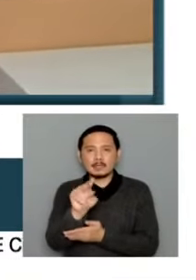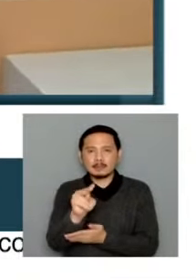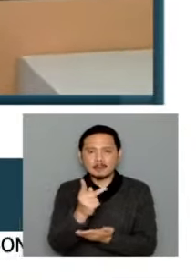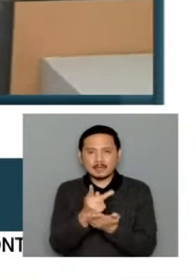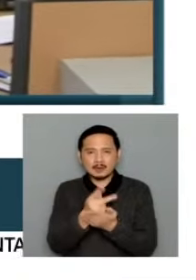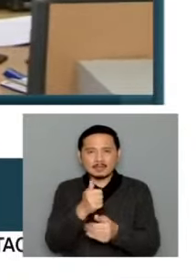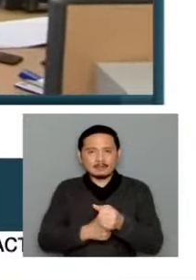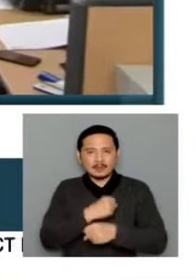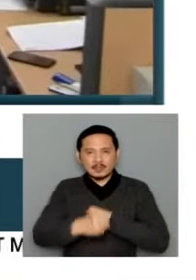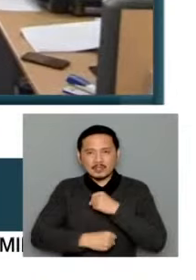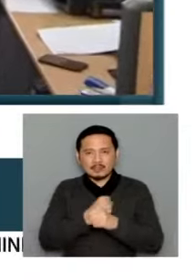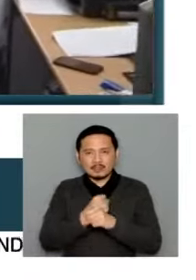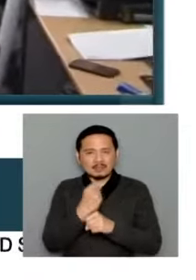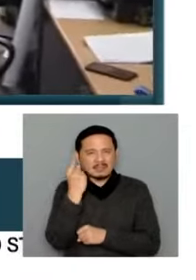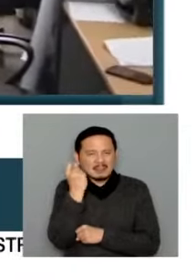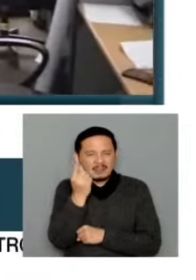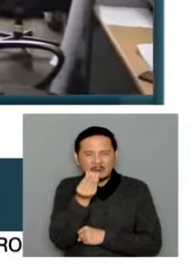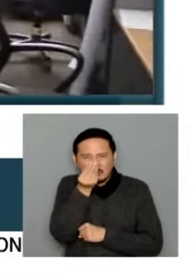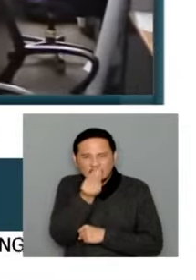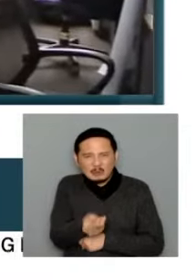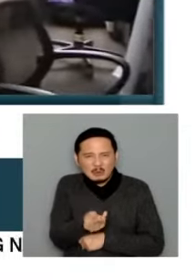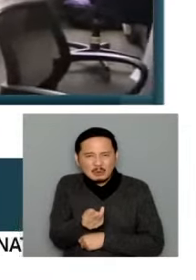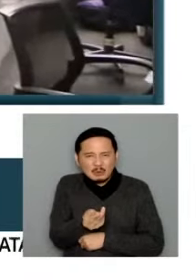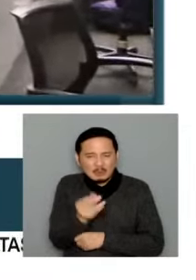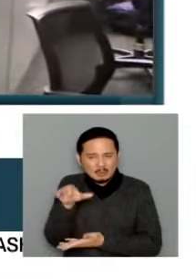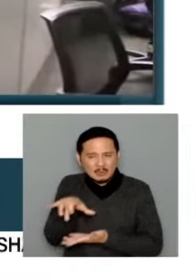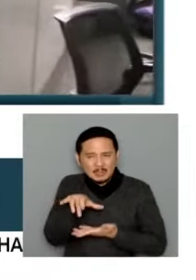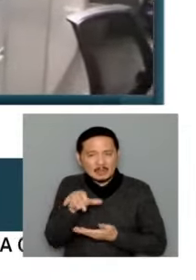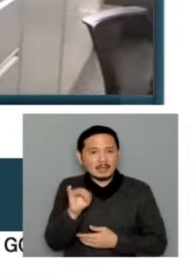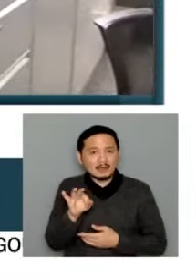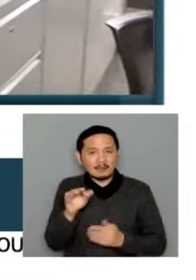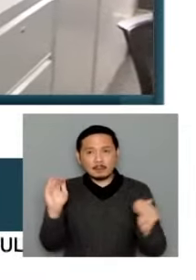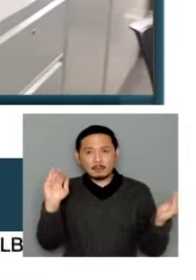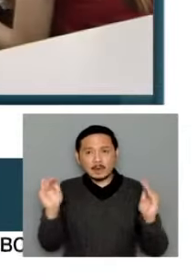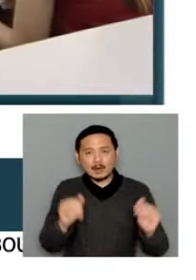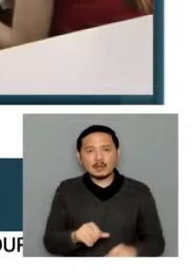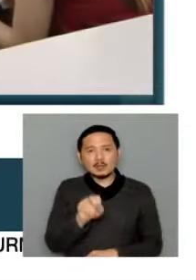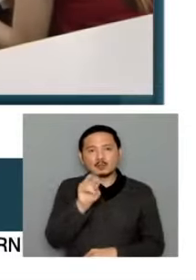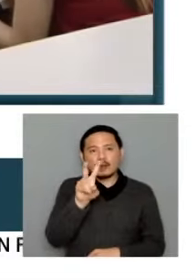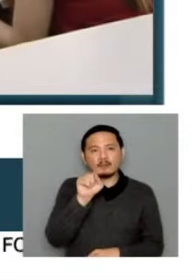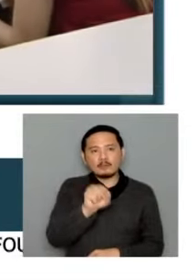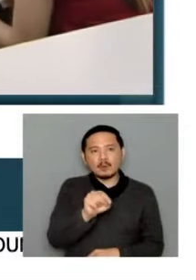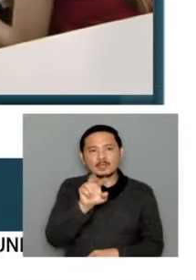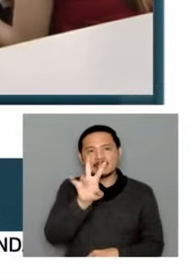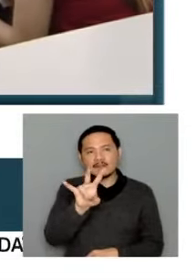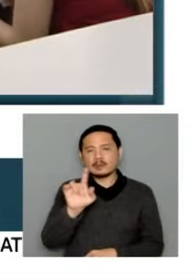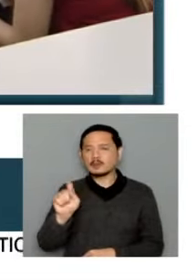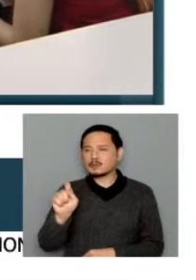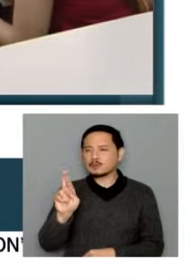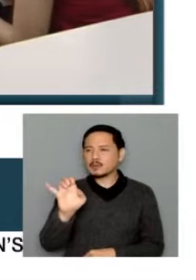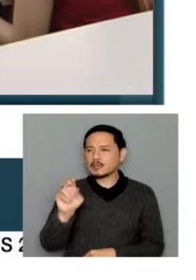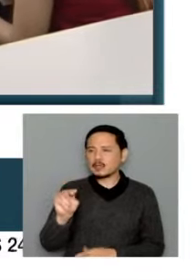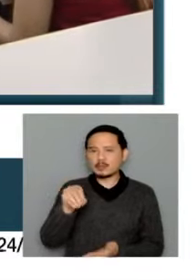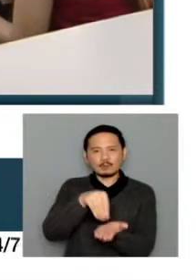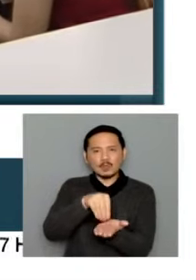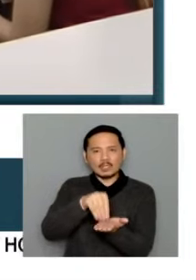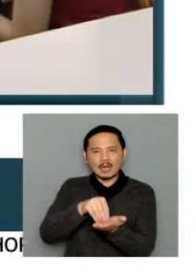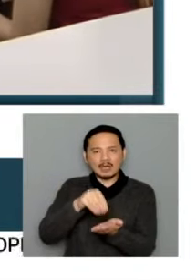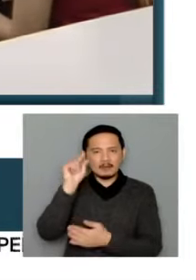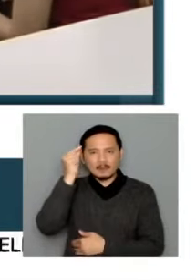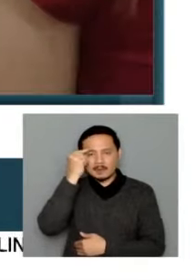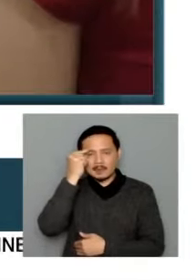a drop in the bucket when you're looking at the 12.7 trillion debt. So we have to be very creative in